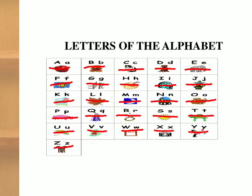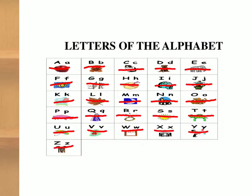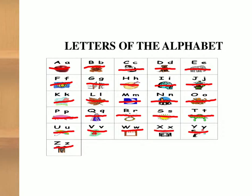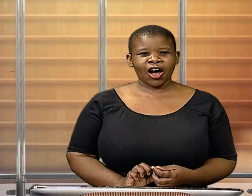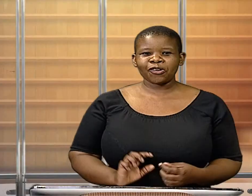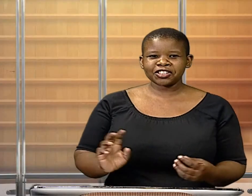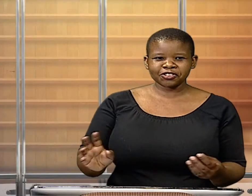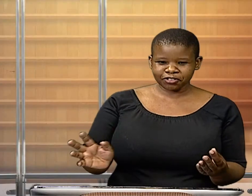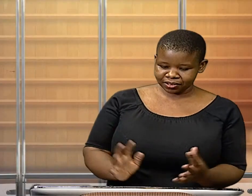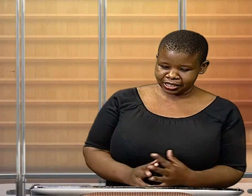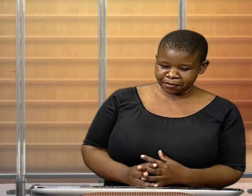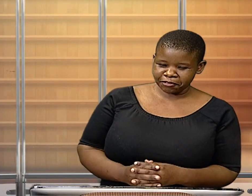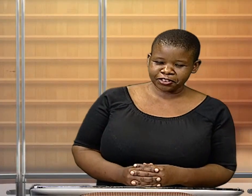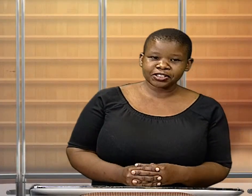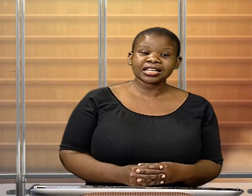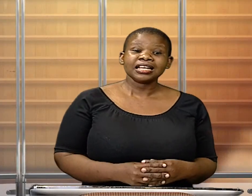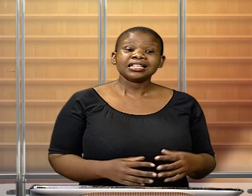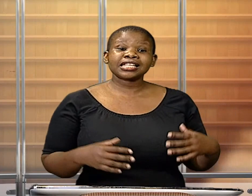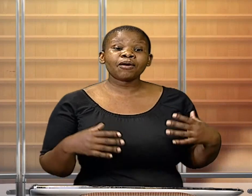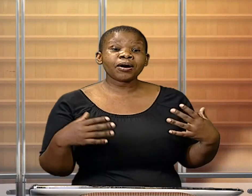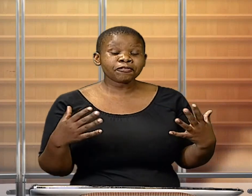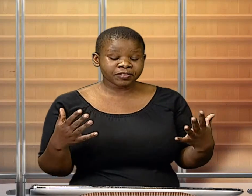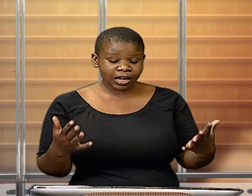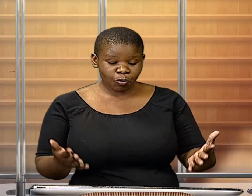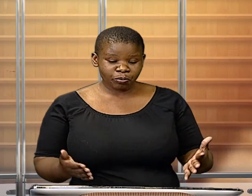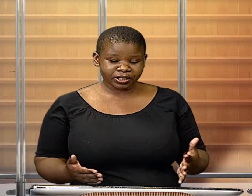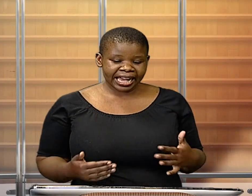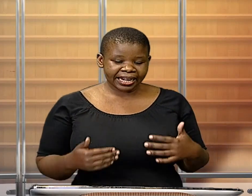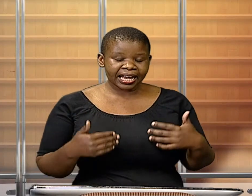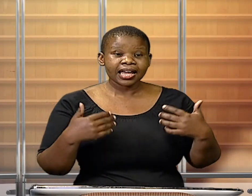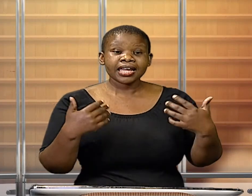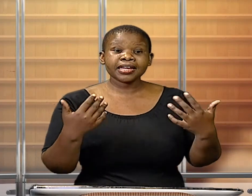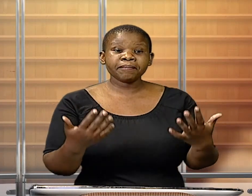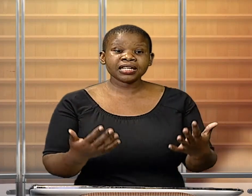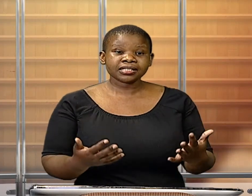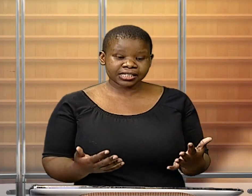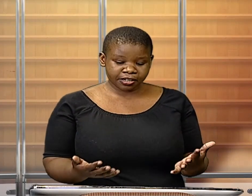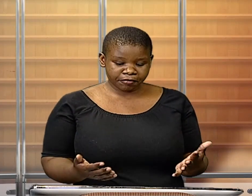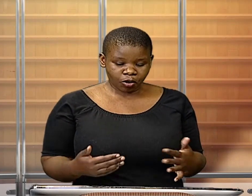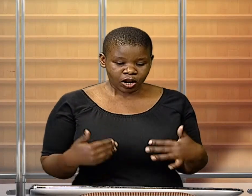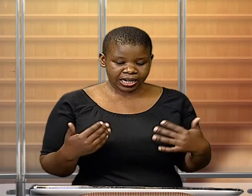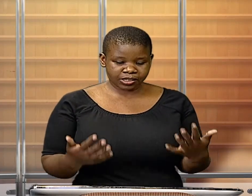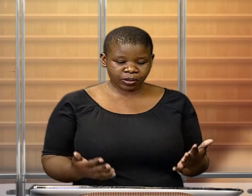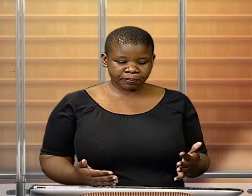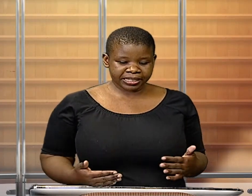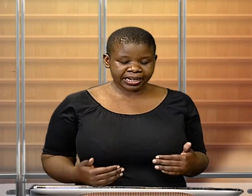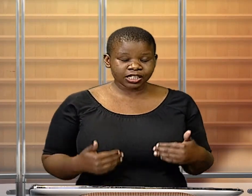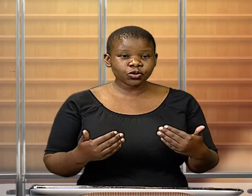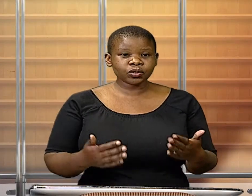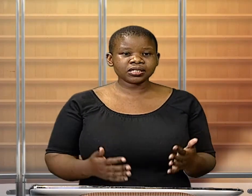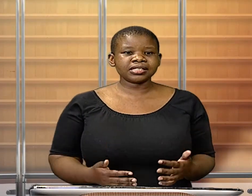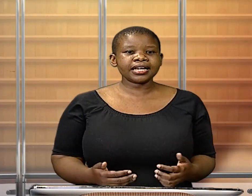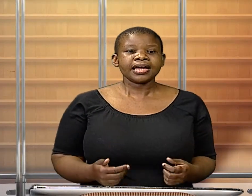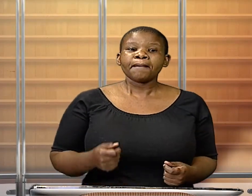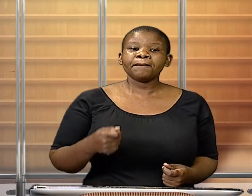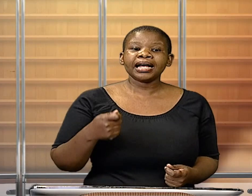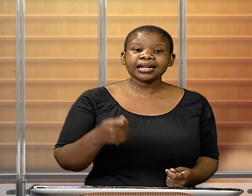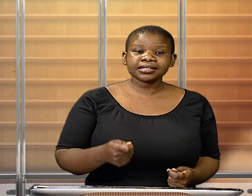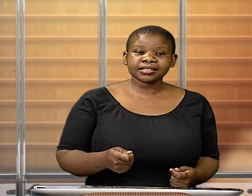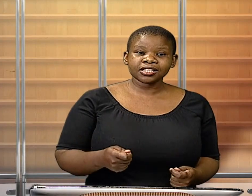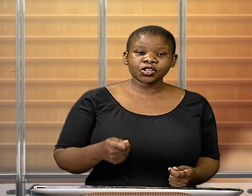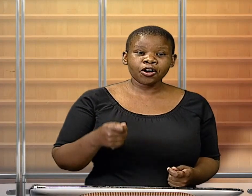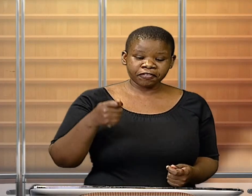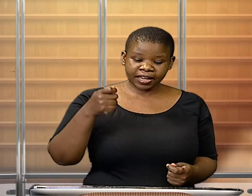Z. Hawusesifunzile mfundzi sakhumbutana imisindvo lesiwabita ngesilungu sithi